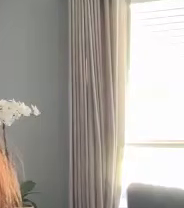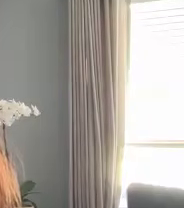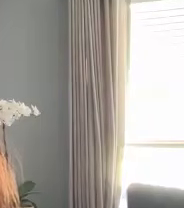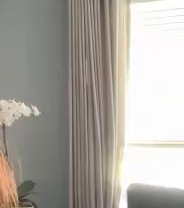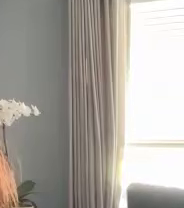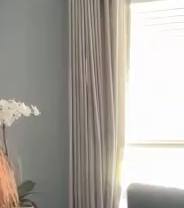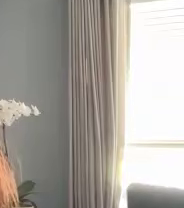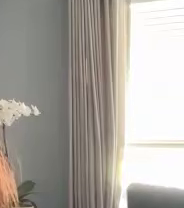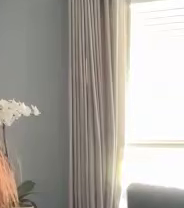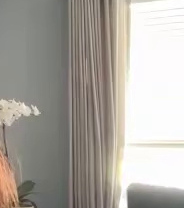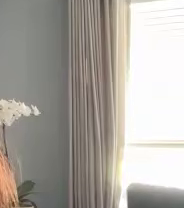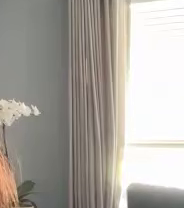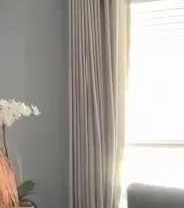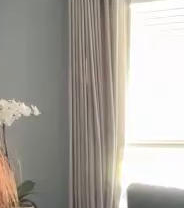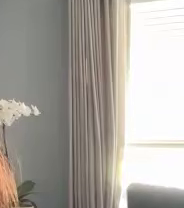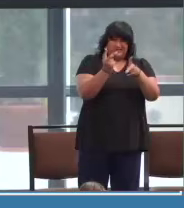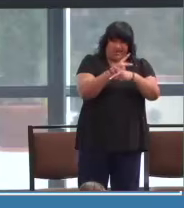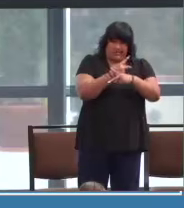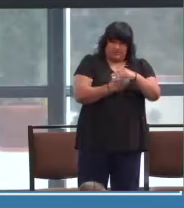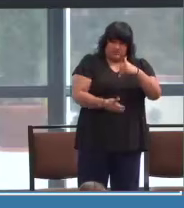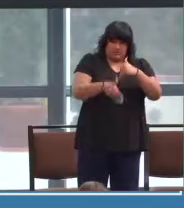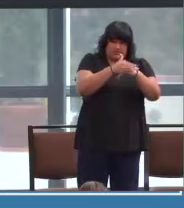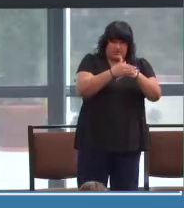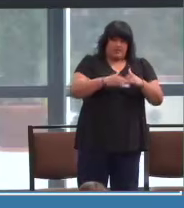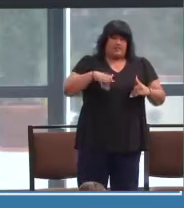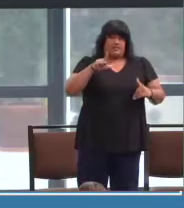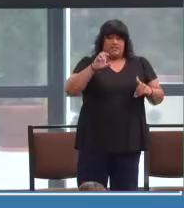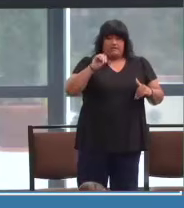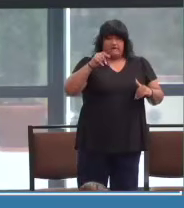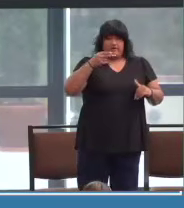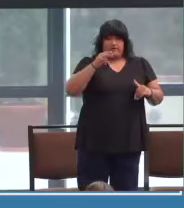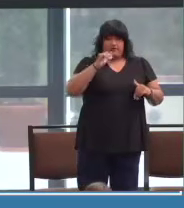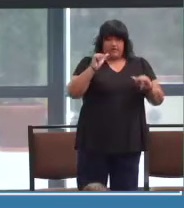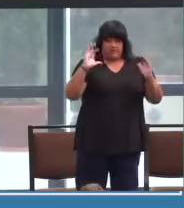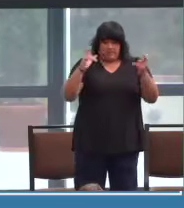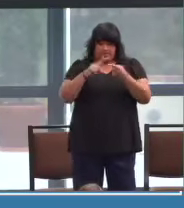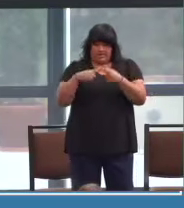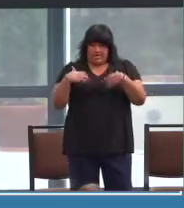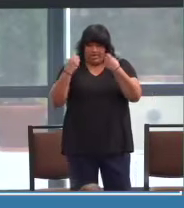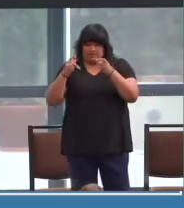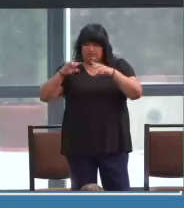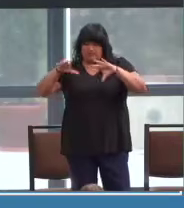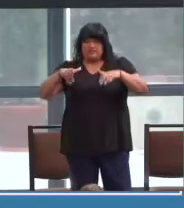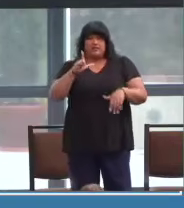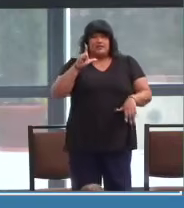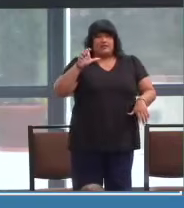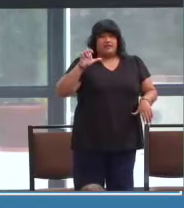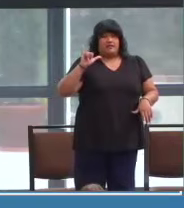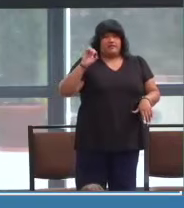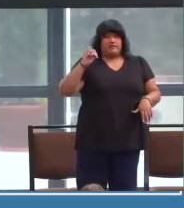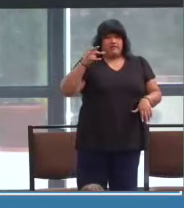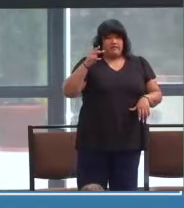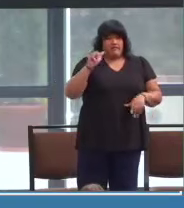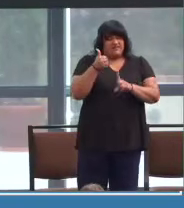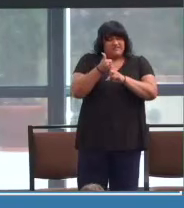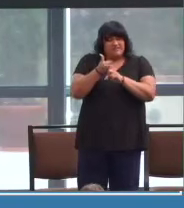20 times increased risk of lymphoma compared to the healthy population. Lymphoma is basically a cancer of the